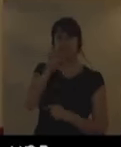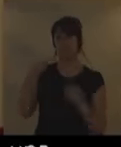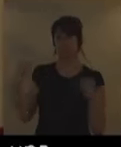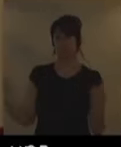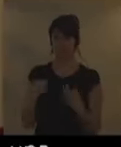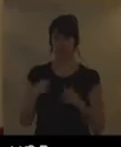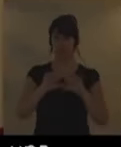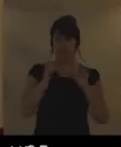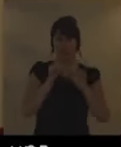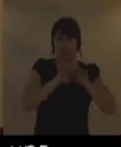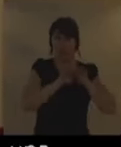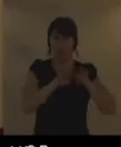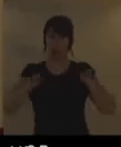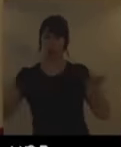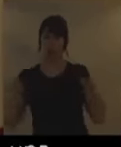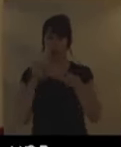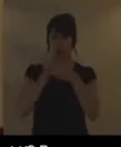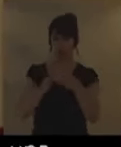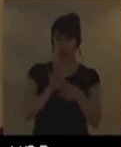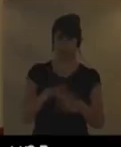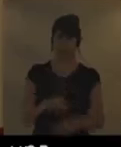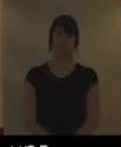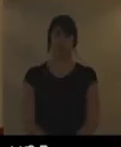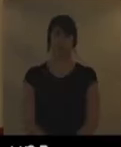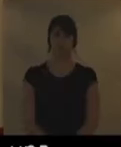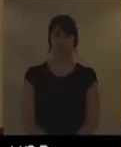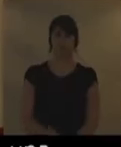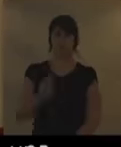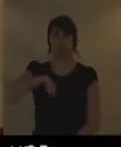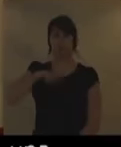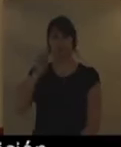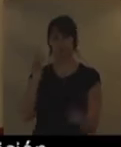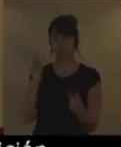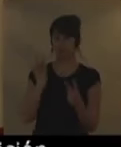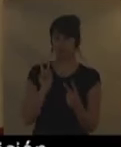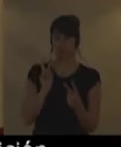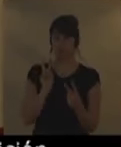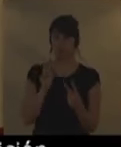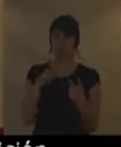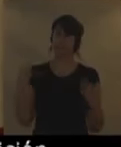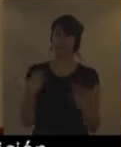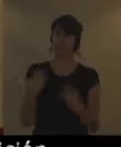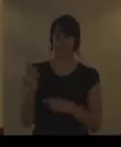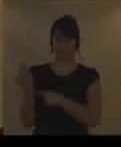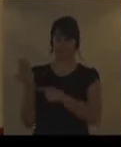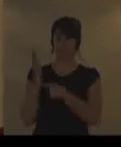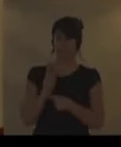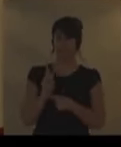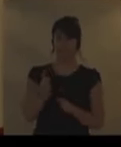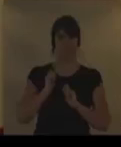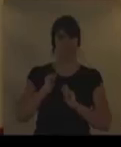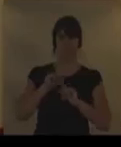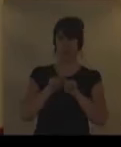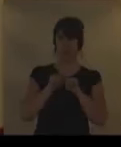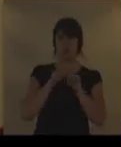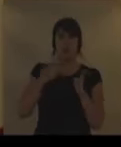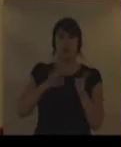However, we noticed that this kind of presentation generates ambiguities between some